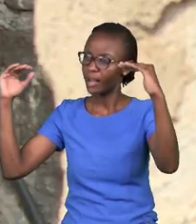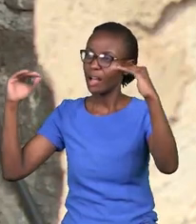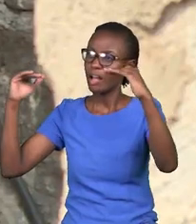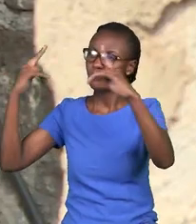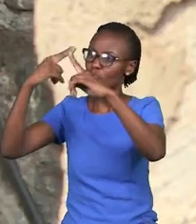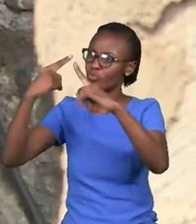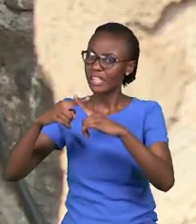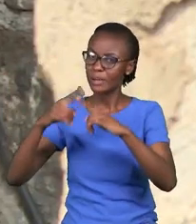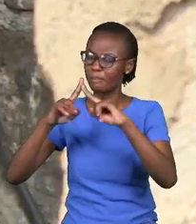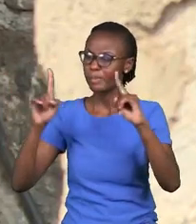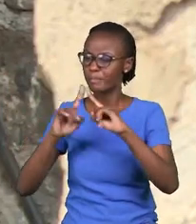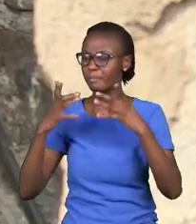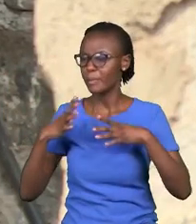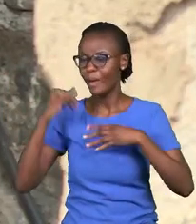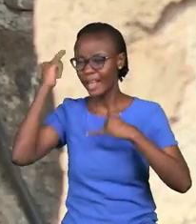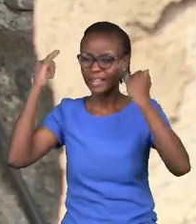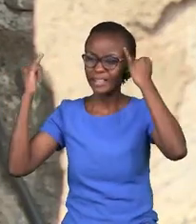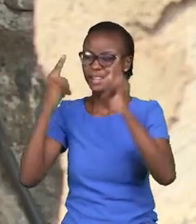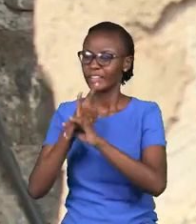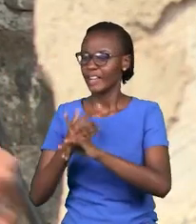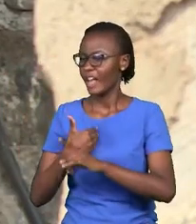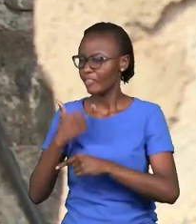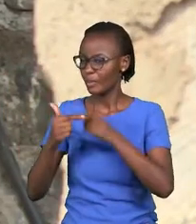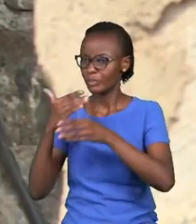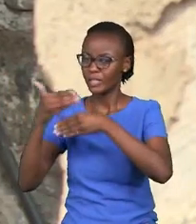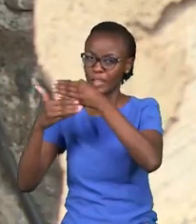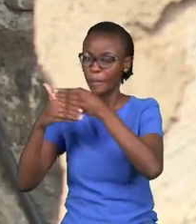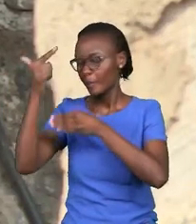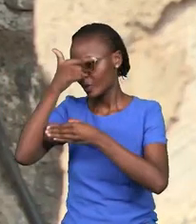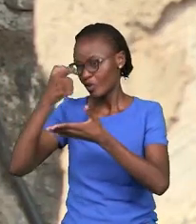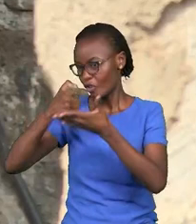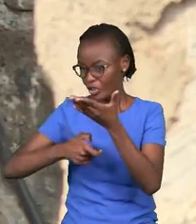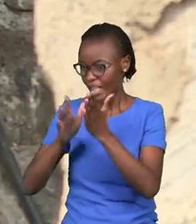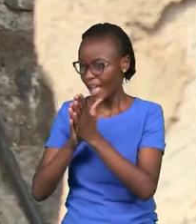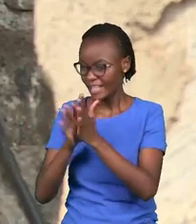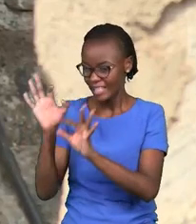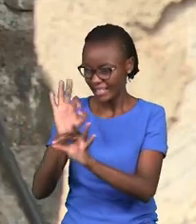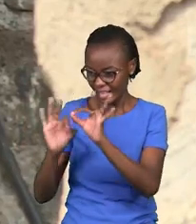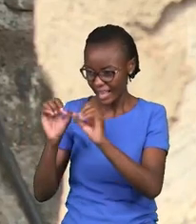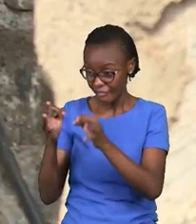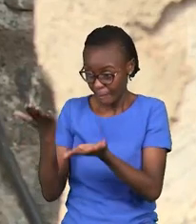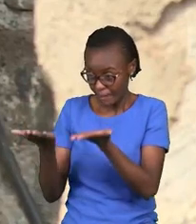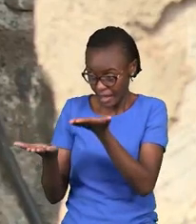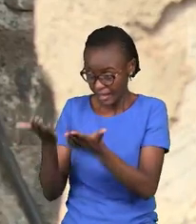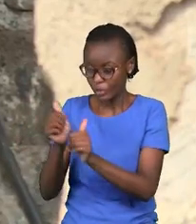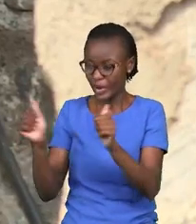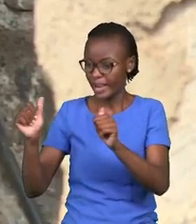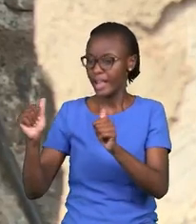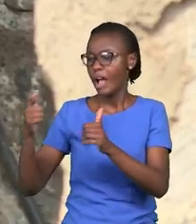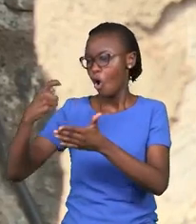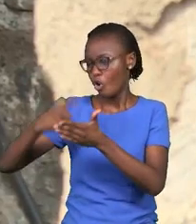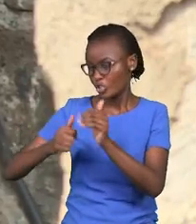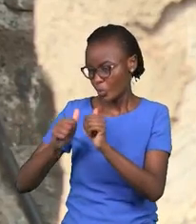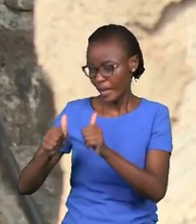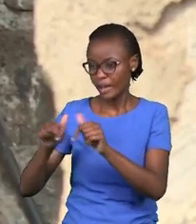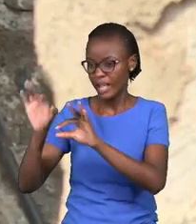are more open right now because now it's a matter of cost and aesthetics. So once you get that little balance as a client and as a professional, be